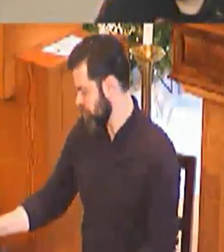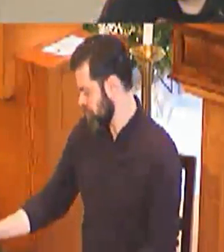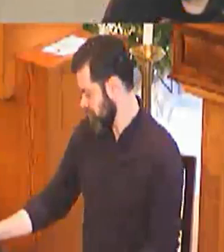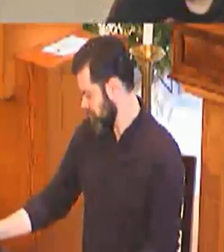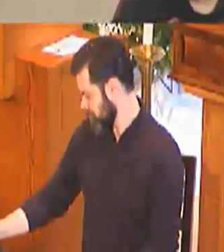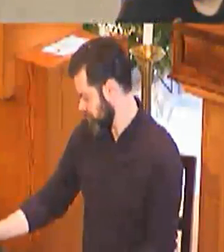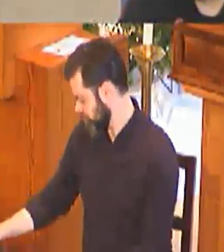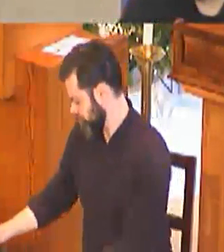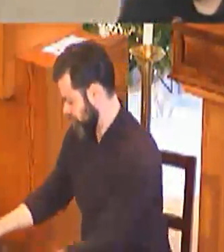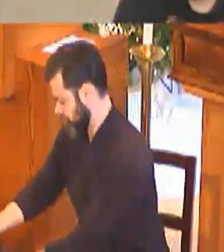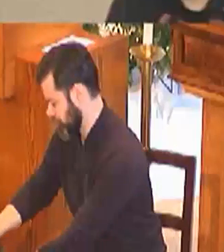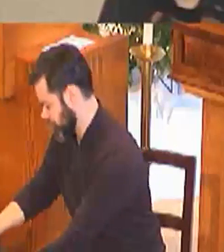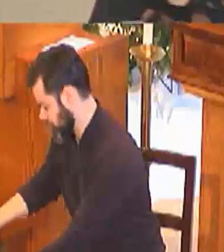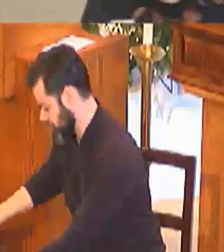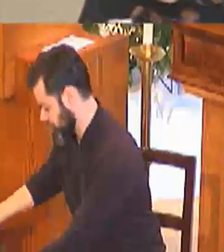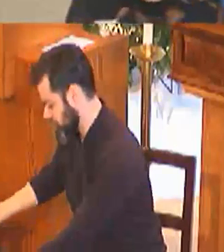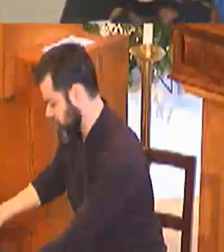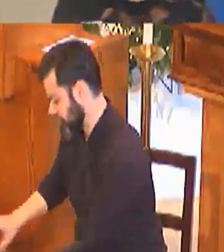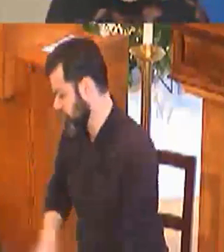this.